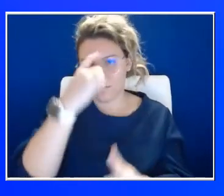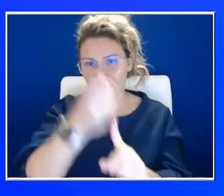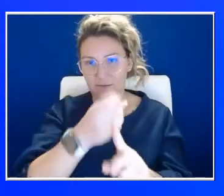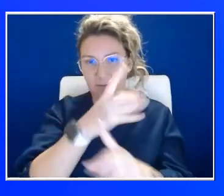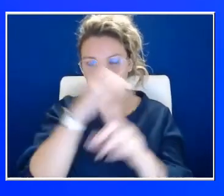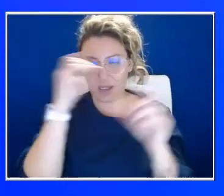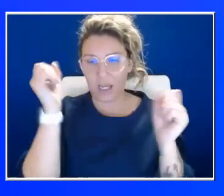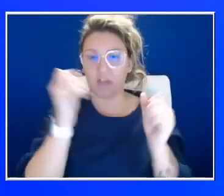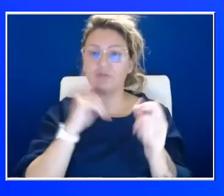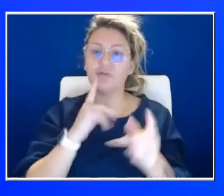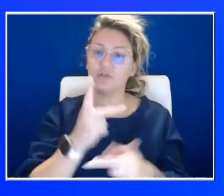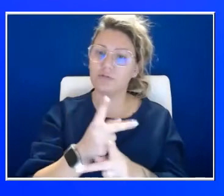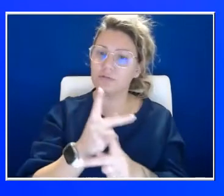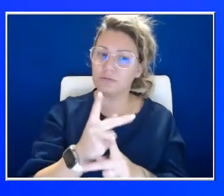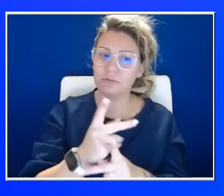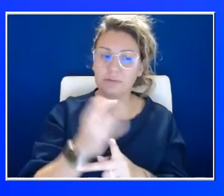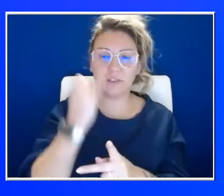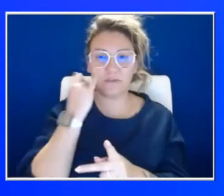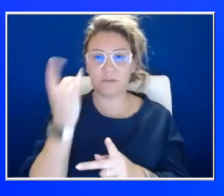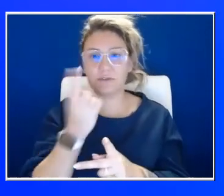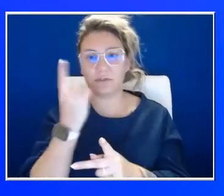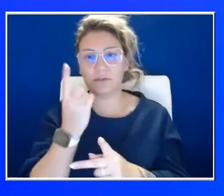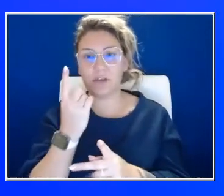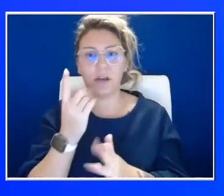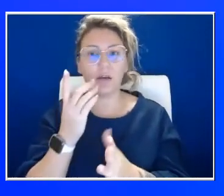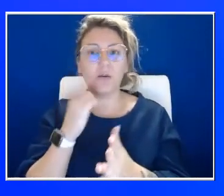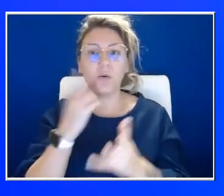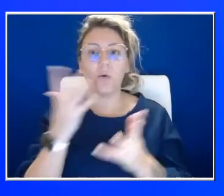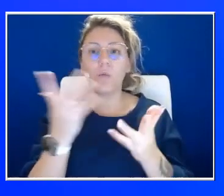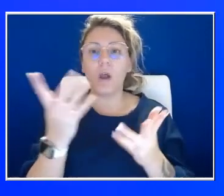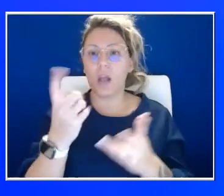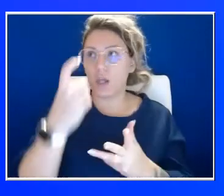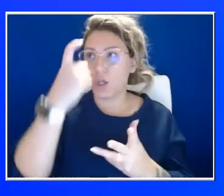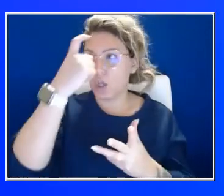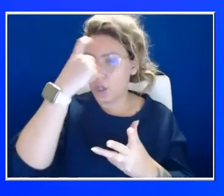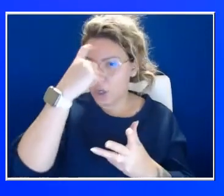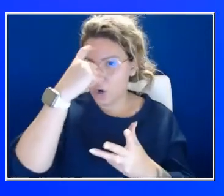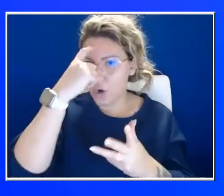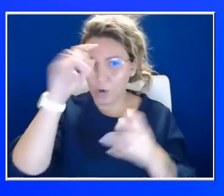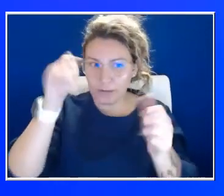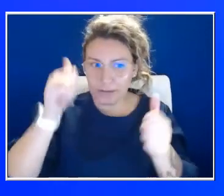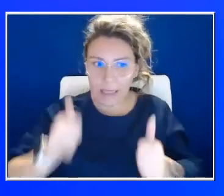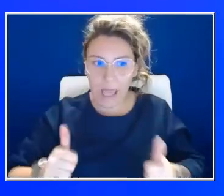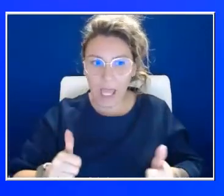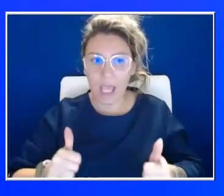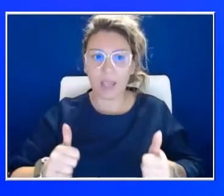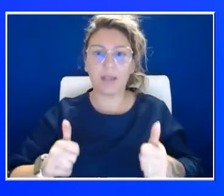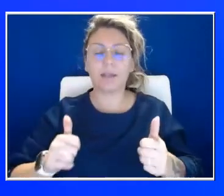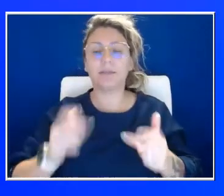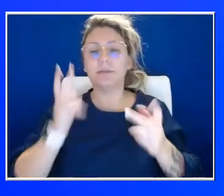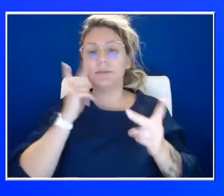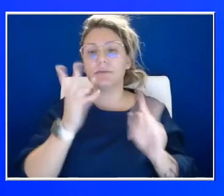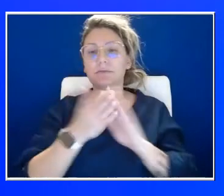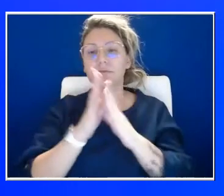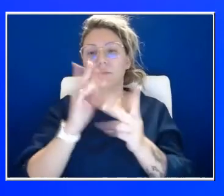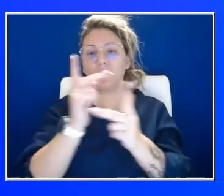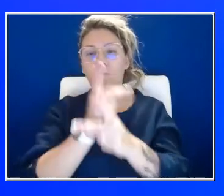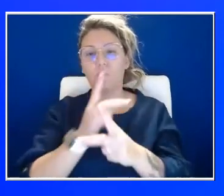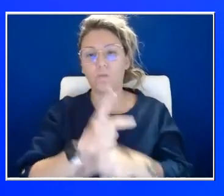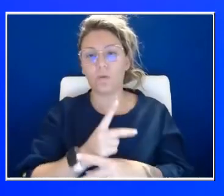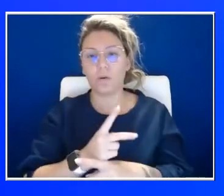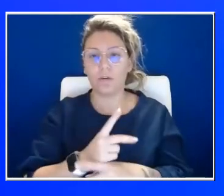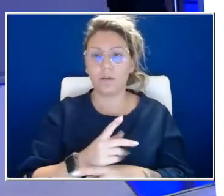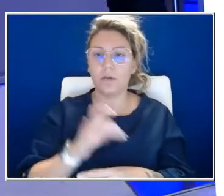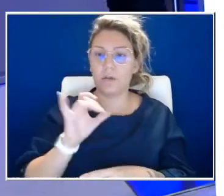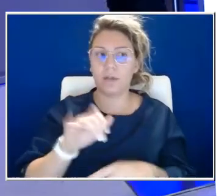obviously if I see someone on the sideline that is going into what we call a neurologic decline, I'm seeing them get worse in front of my eyes, that's off to the emergency